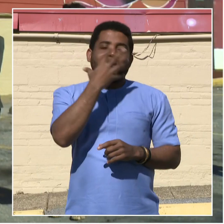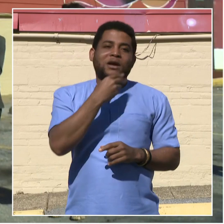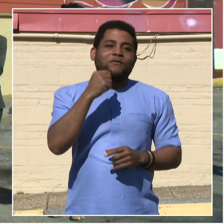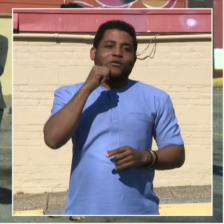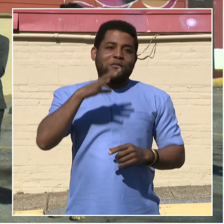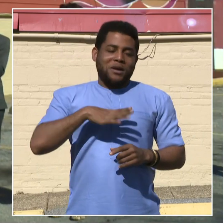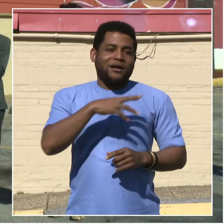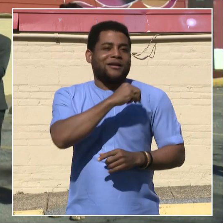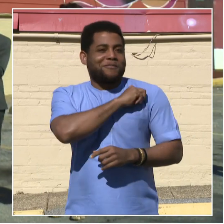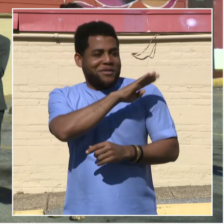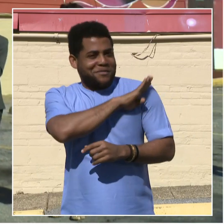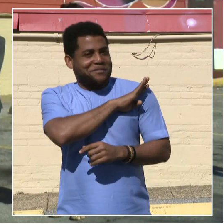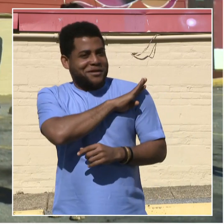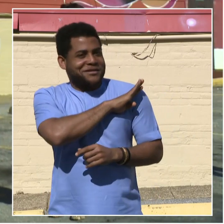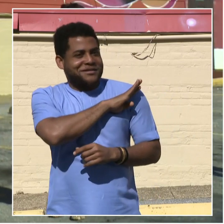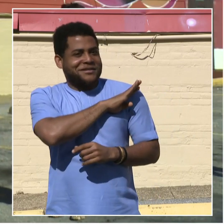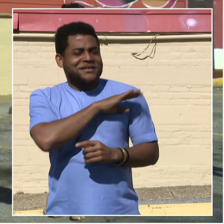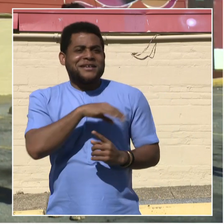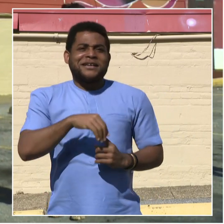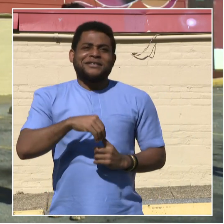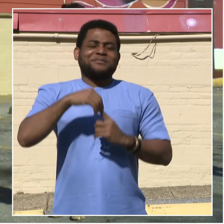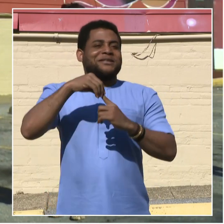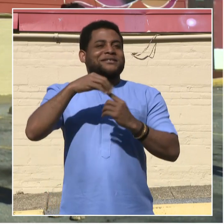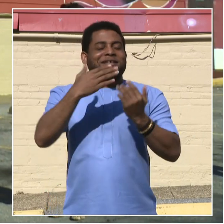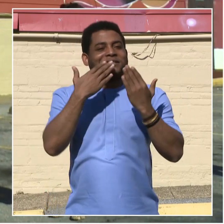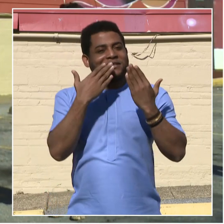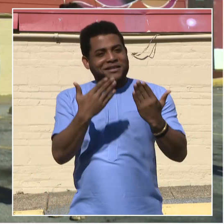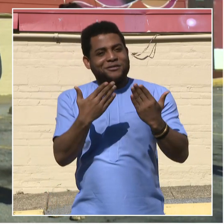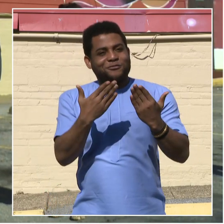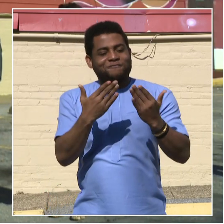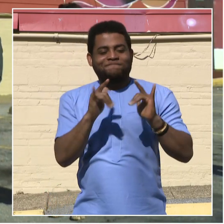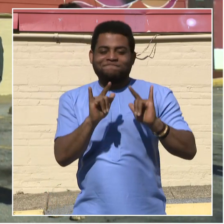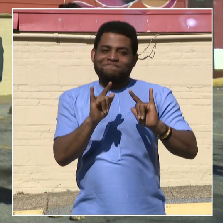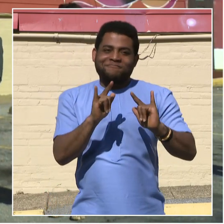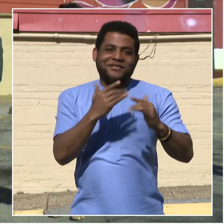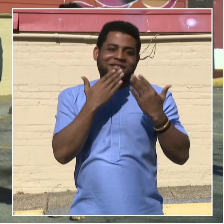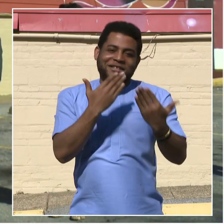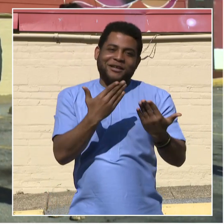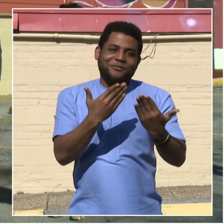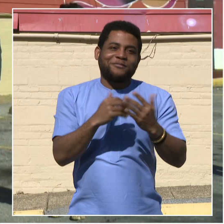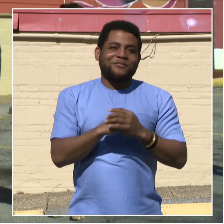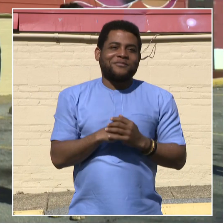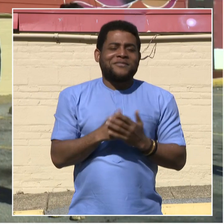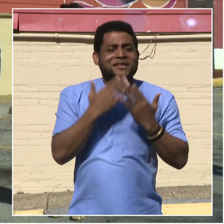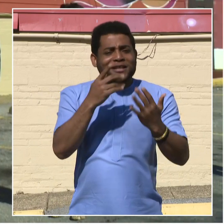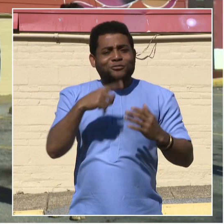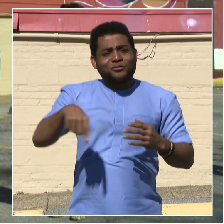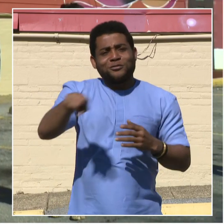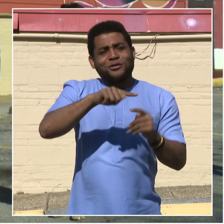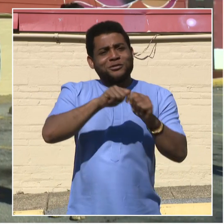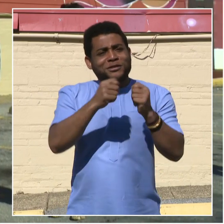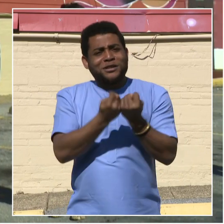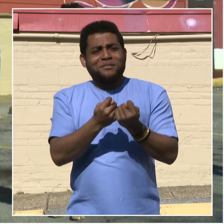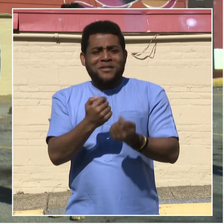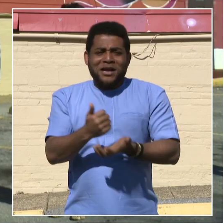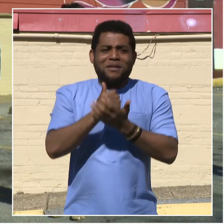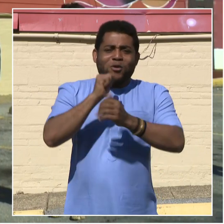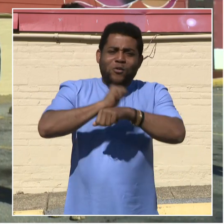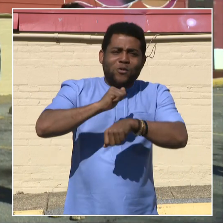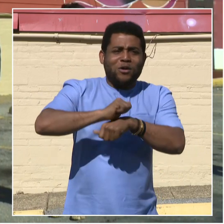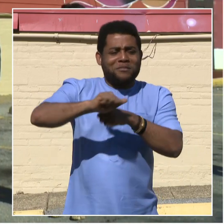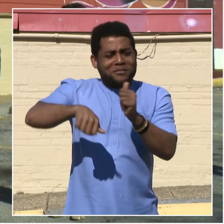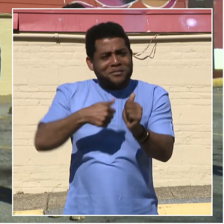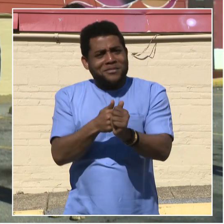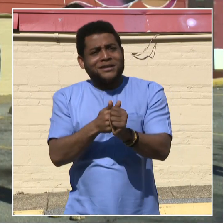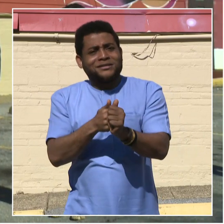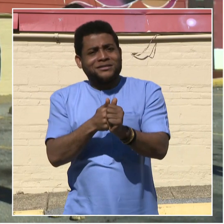A special thank you, a special thank you to the team working behind the scenes, which